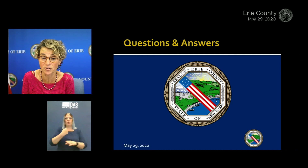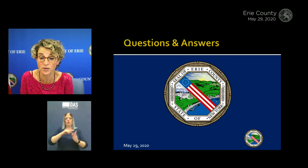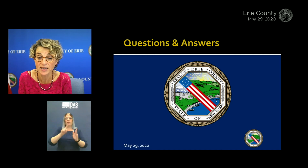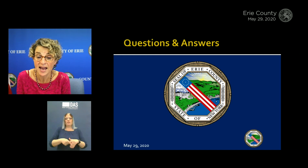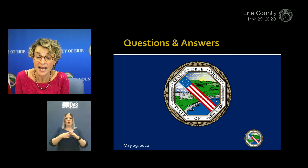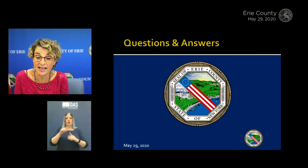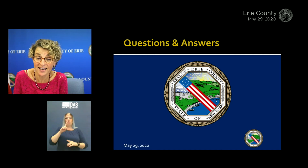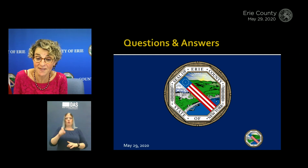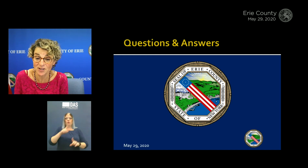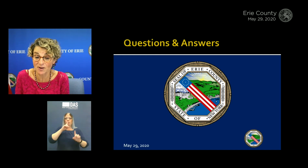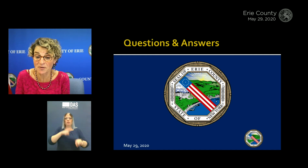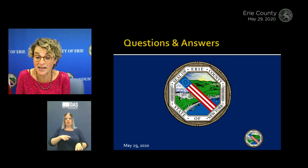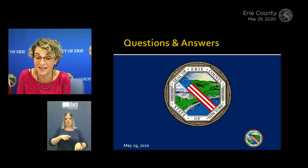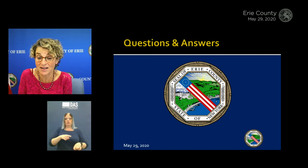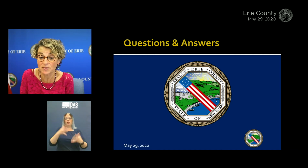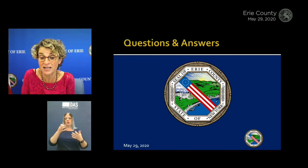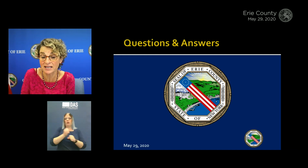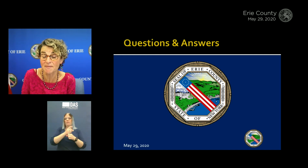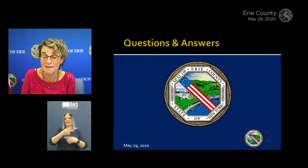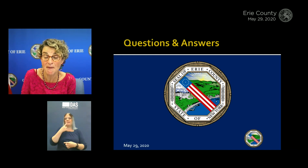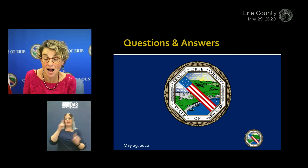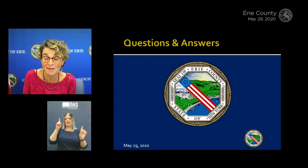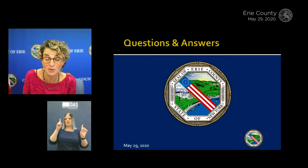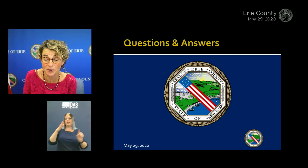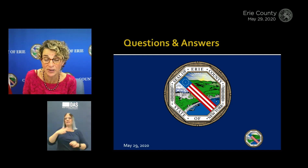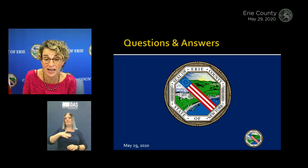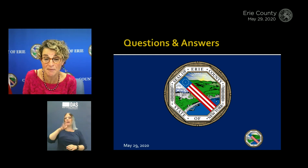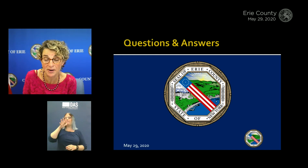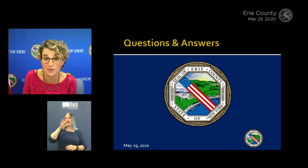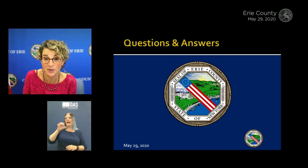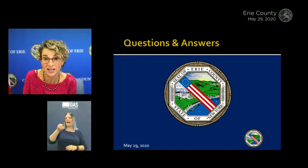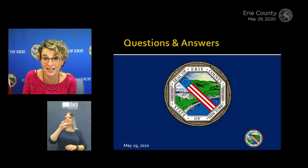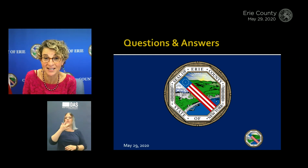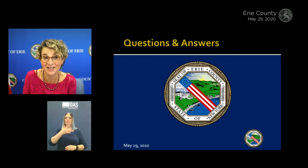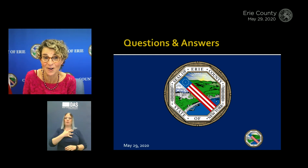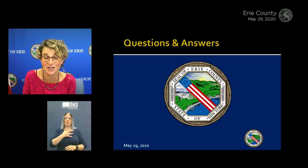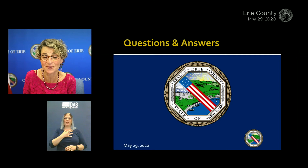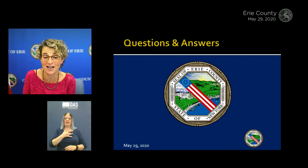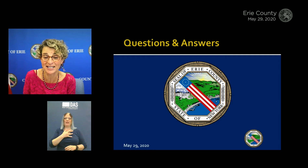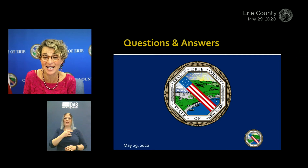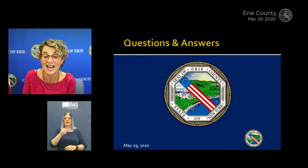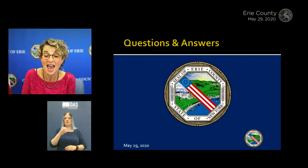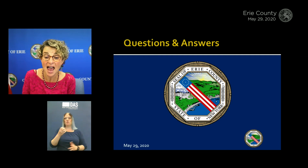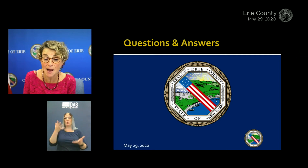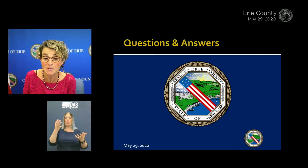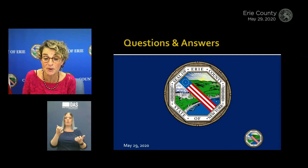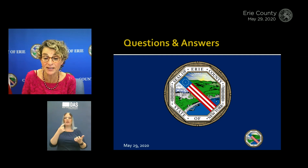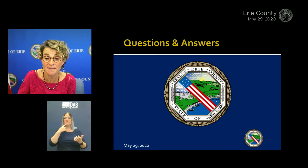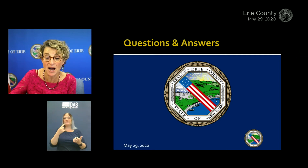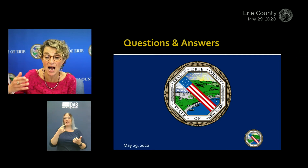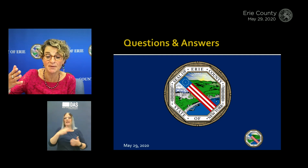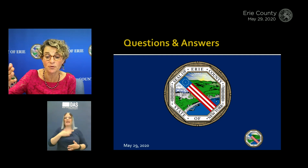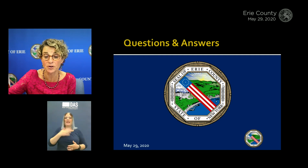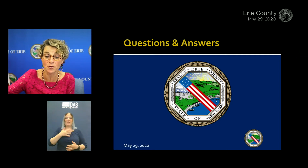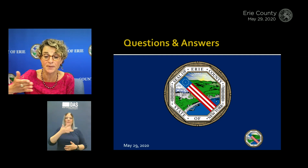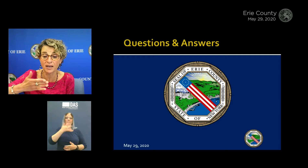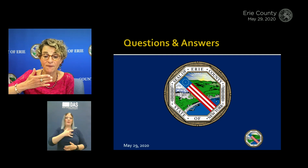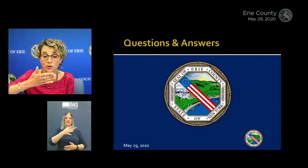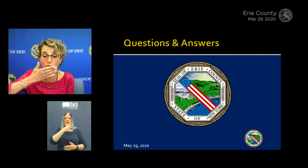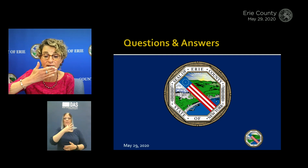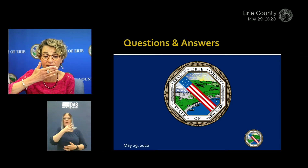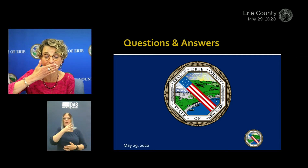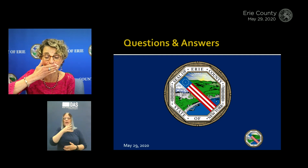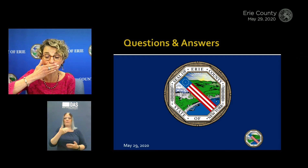questions and answers, I just want to make announcements. It's my mom's birthday, Marna Burstein, so just want to say happy birthday, Mom, and throw you a